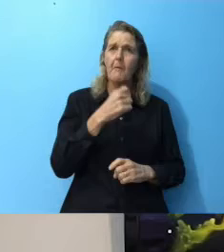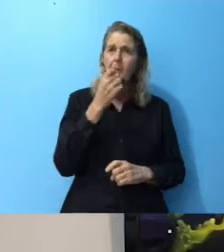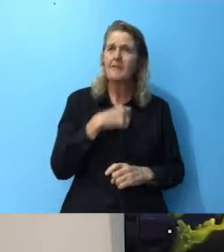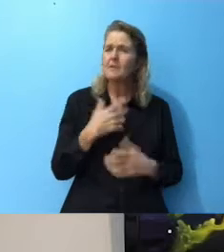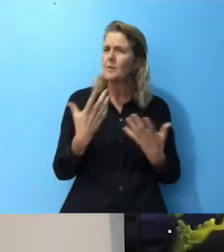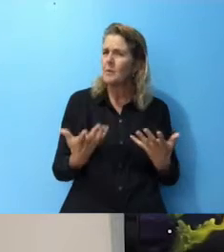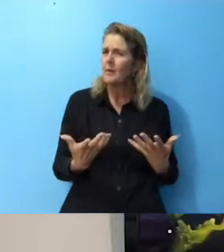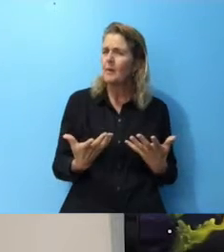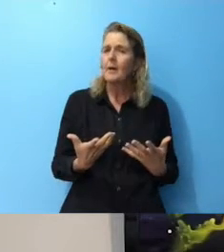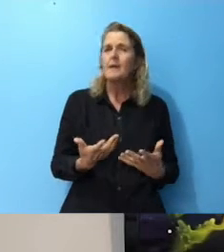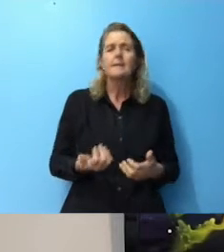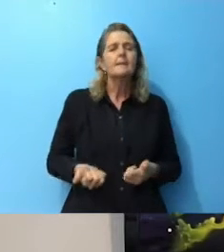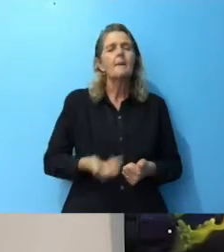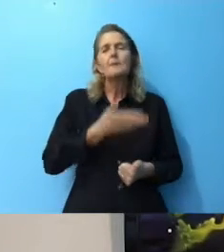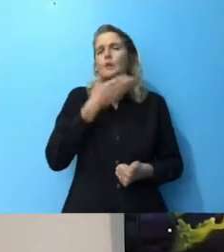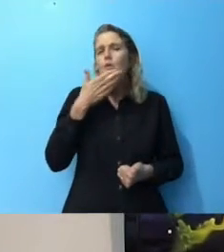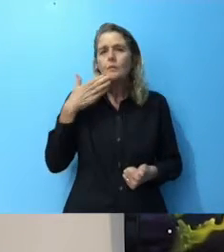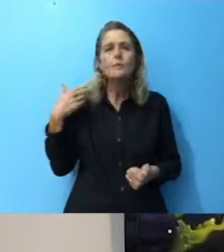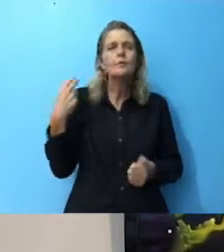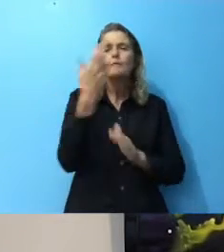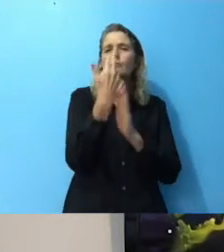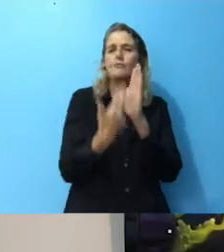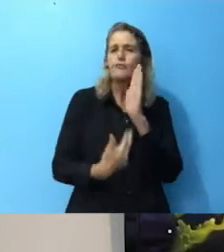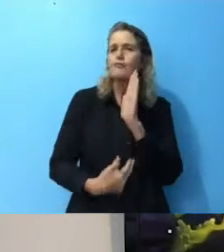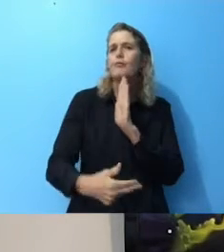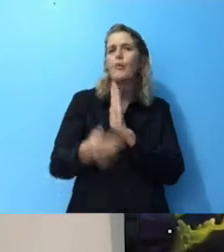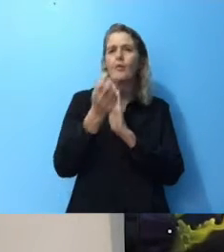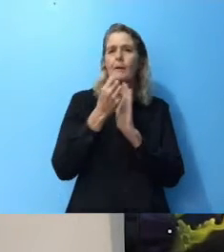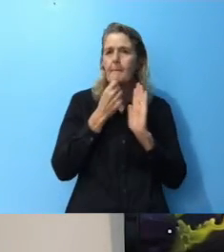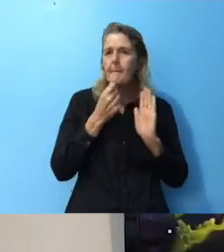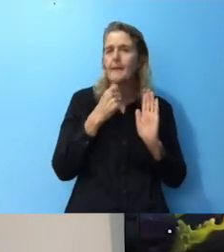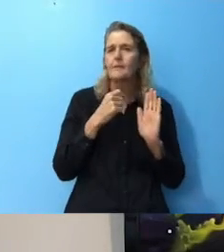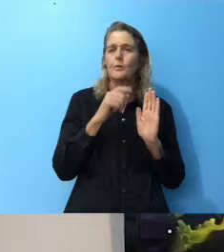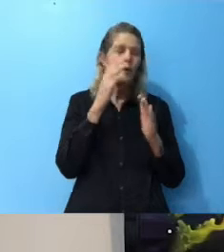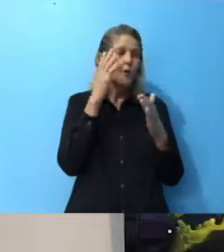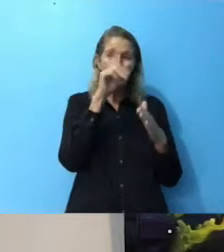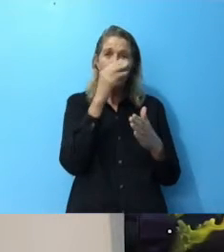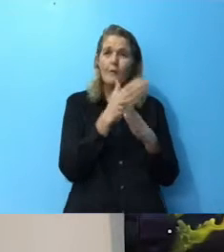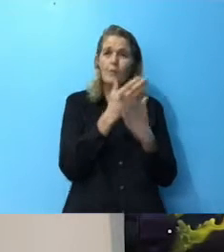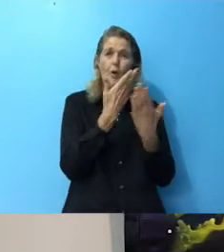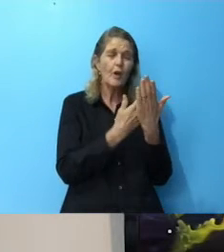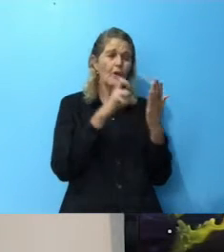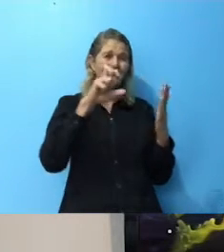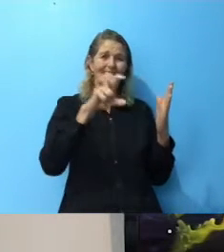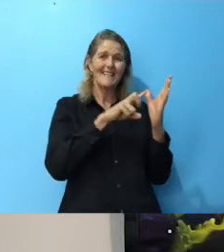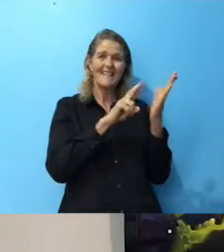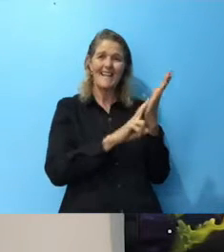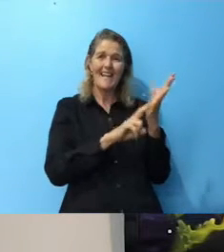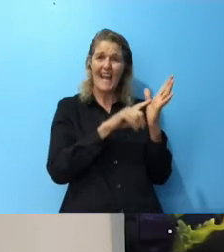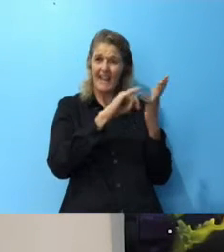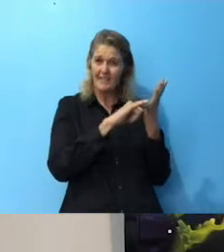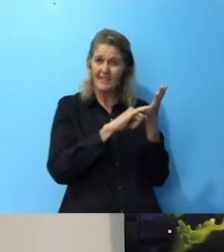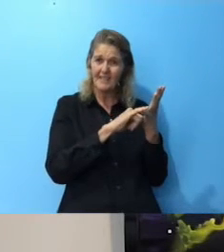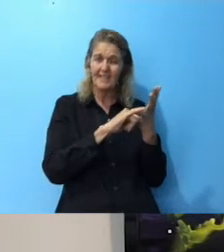after, but charcoal is a really beautiful drawing tool that will work really gorgeously over canvas. You can still varnish or fix it